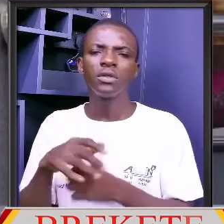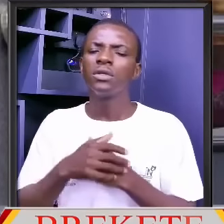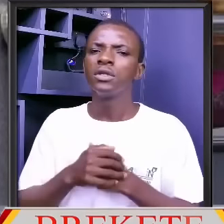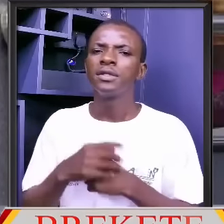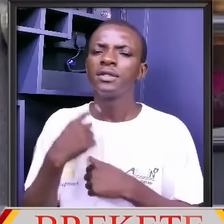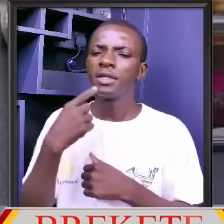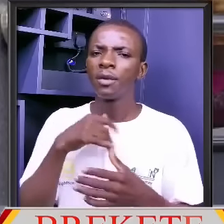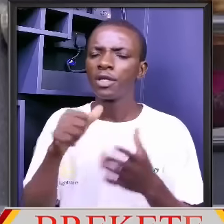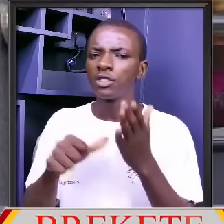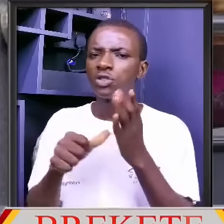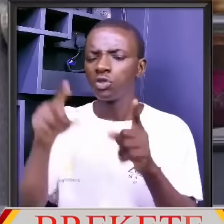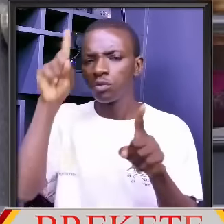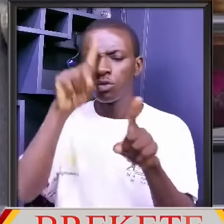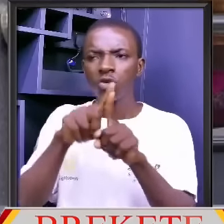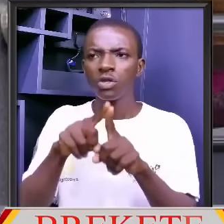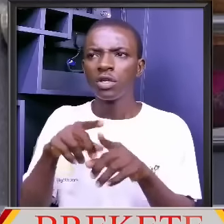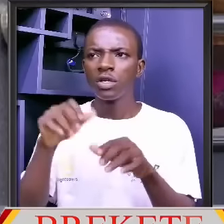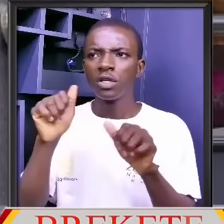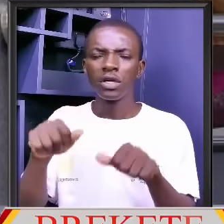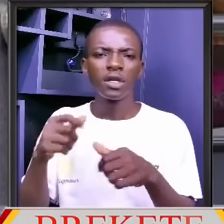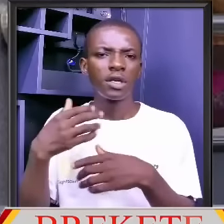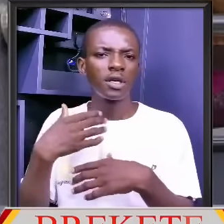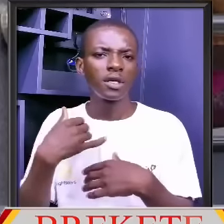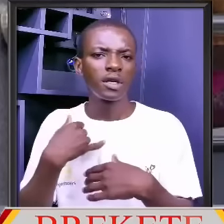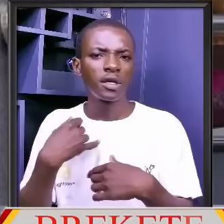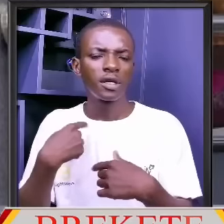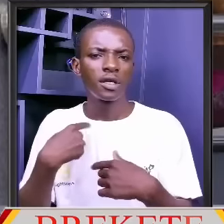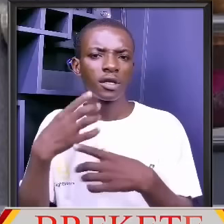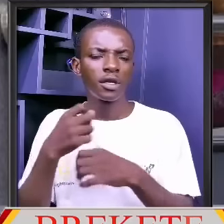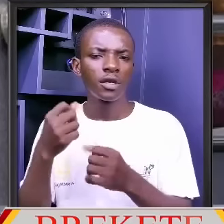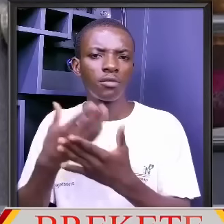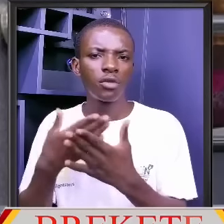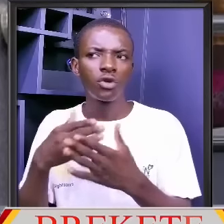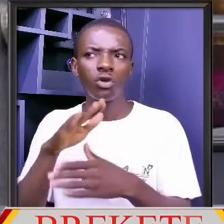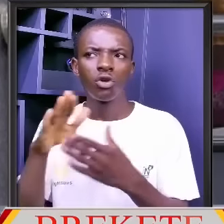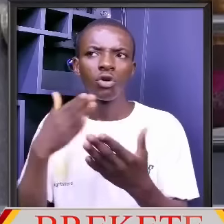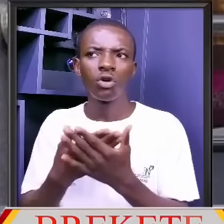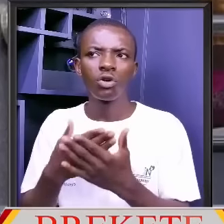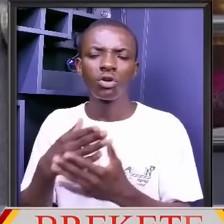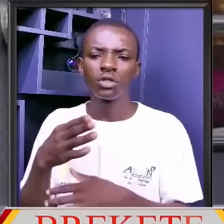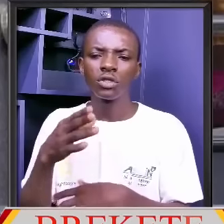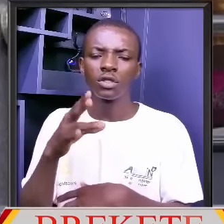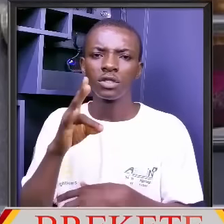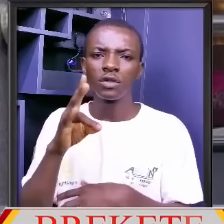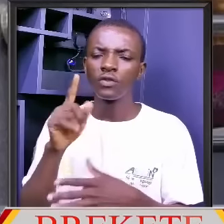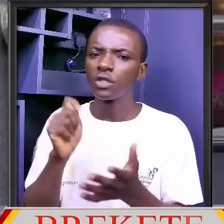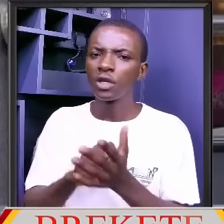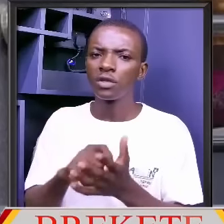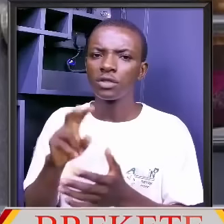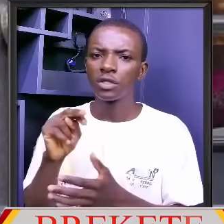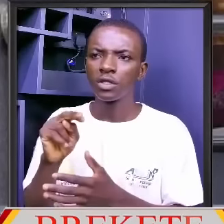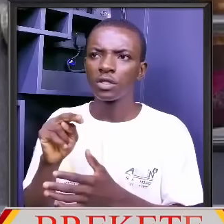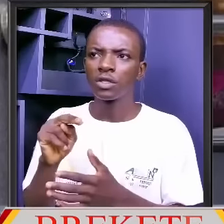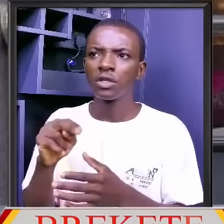14,500. I come tell my senior brother, say I don't get money. All money what I save now 7,000 naira. He can't say, make I go meet my